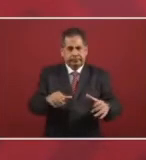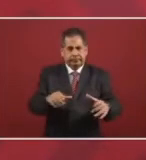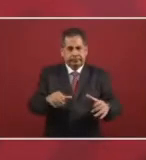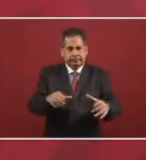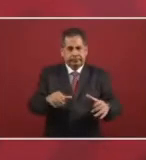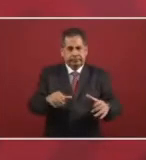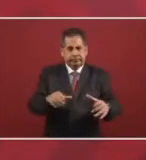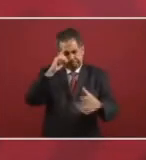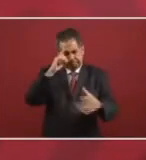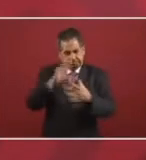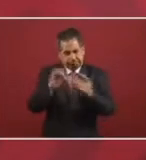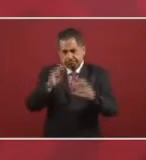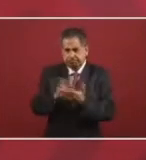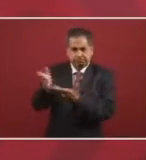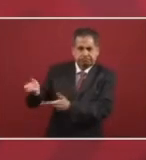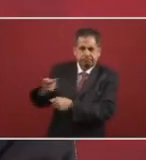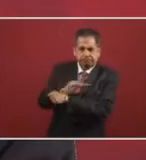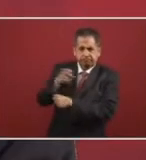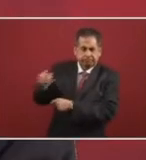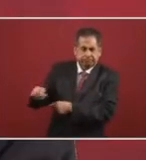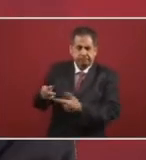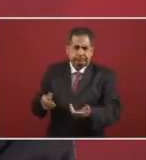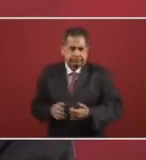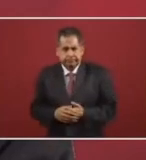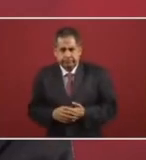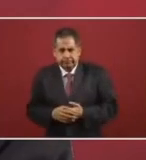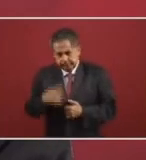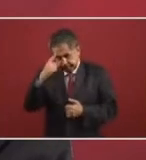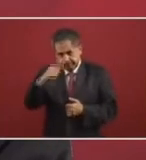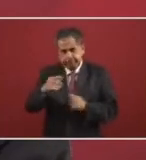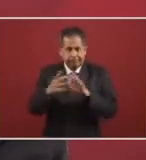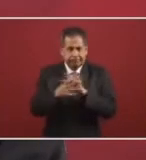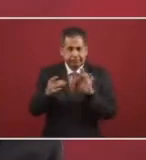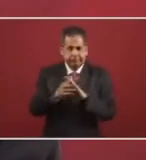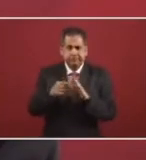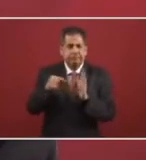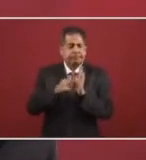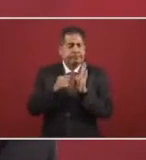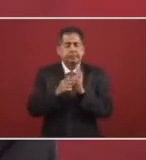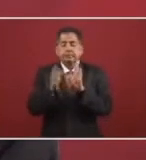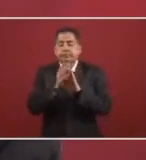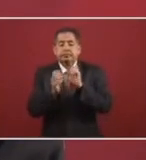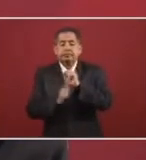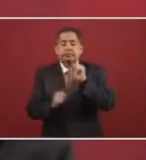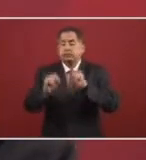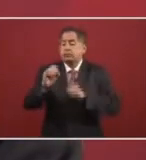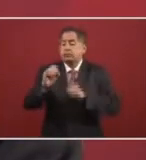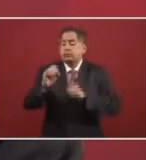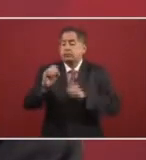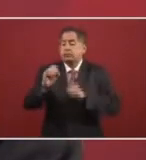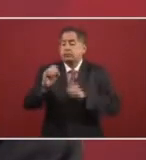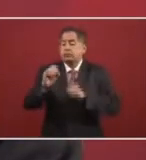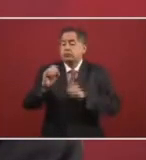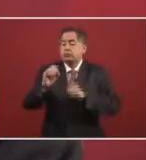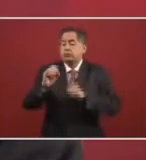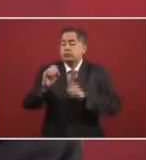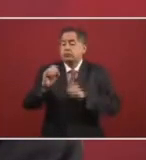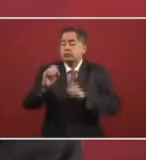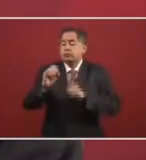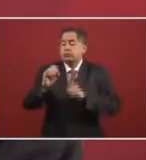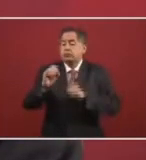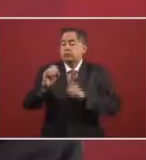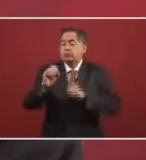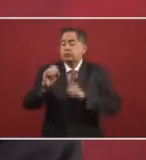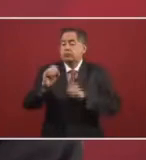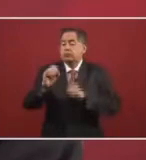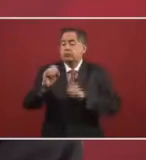this situation. Y para ejercer lo que la carta de la organización, and to exercise